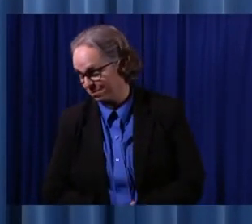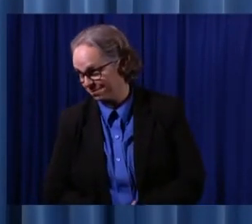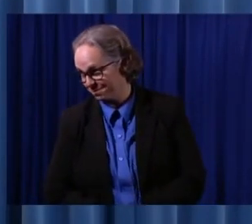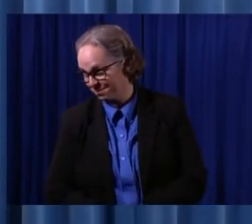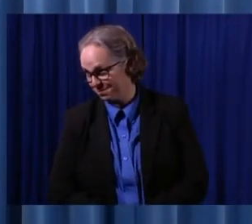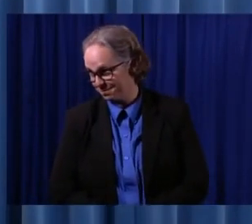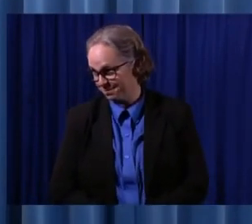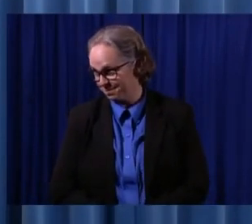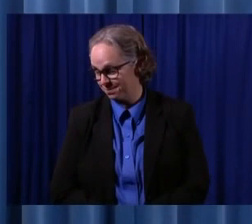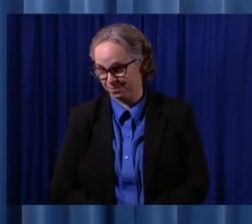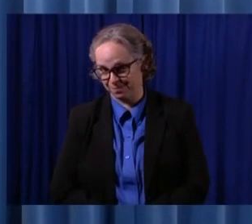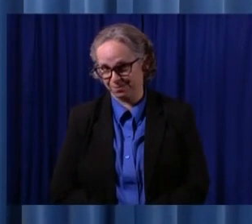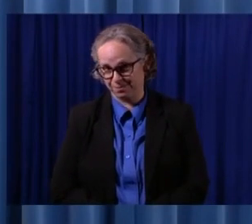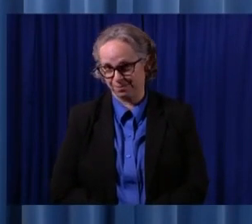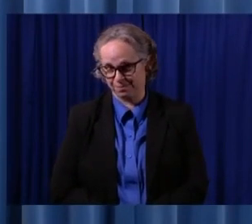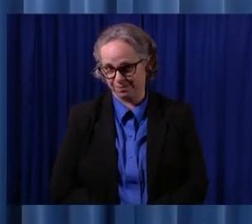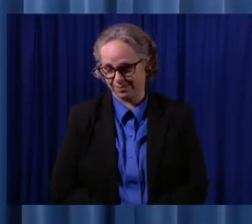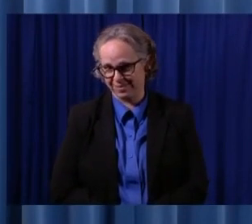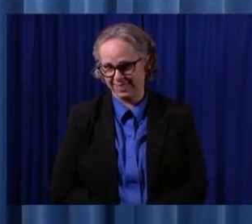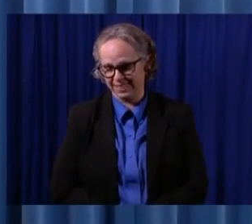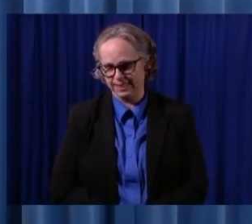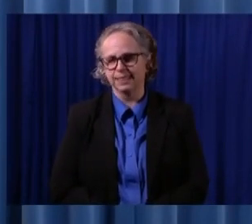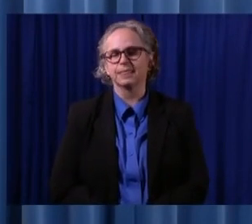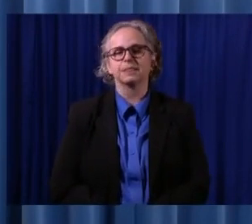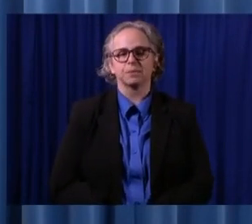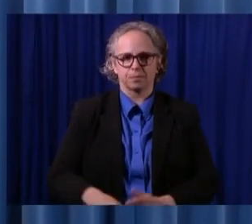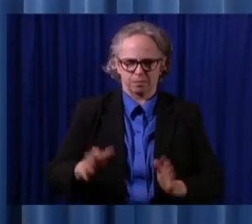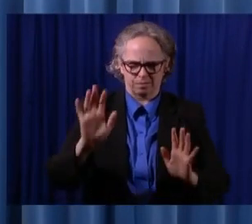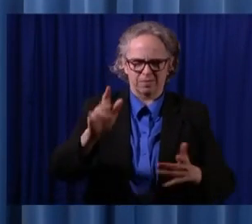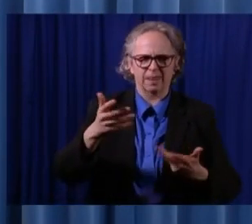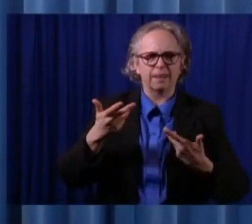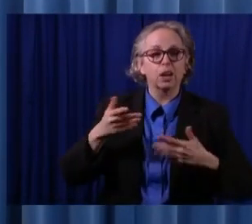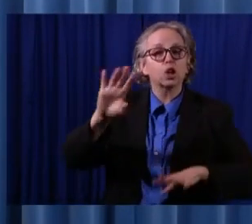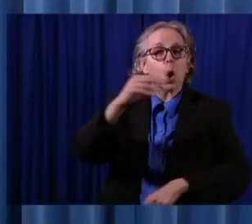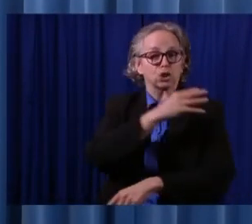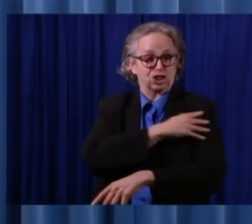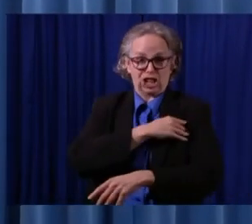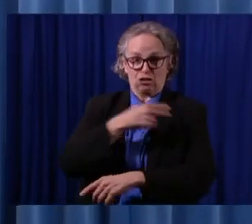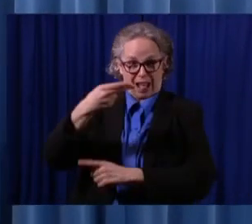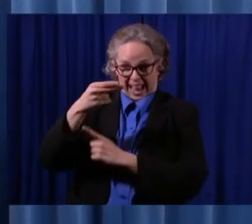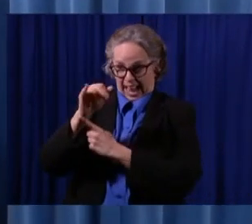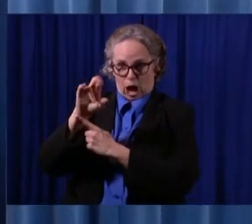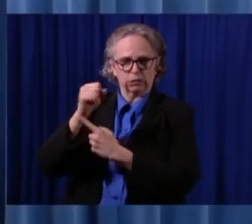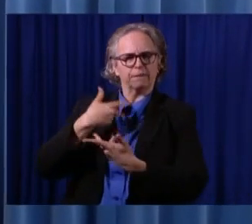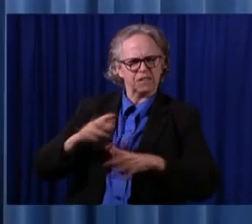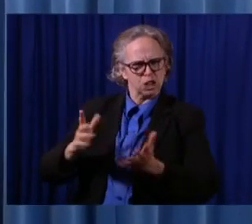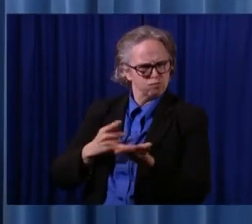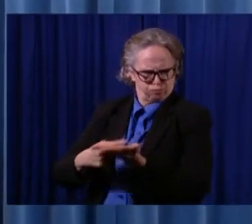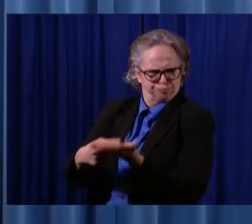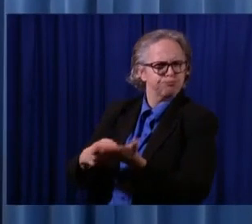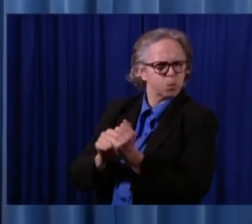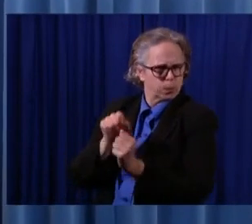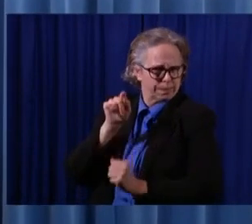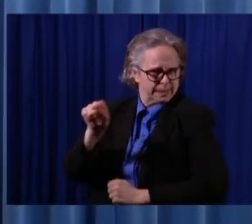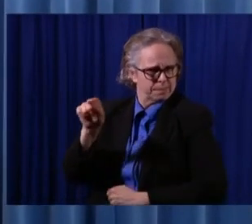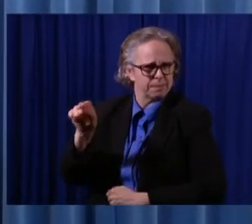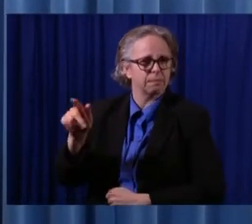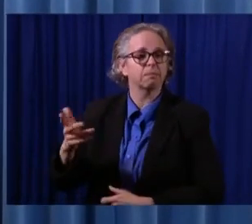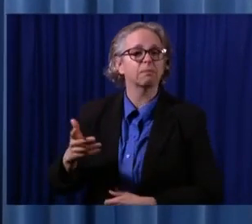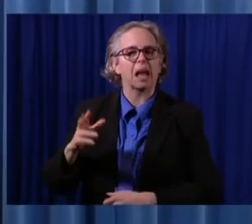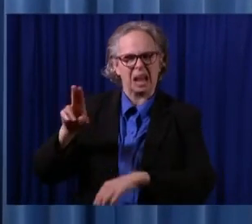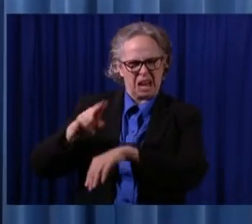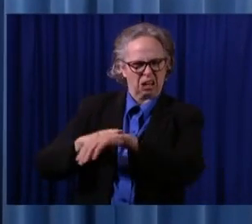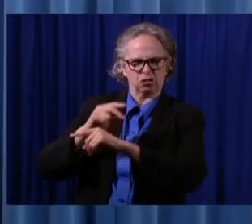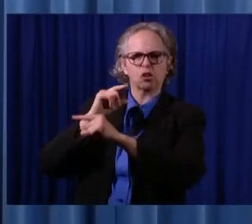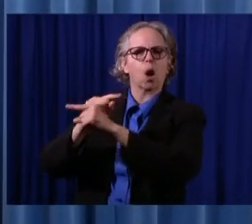I have, as I said, talked with General Harris and the National Guard. Testing is being done today.